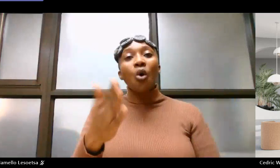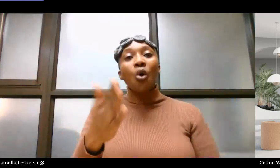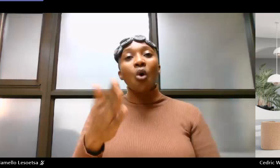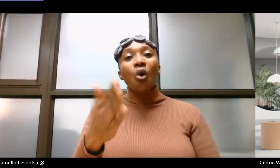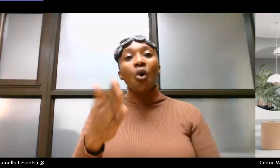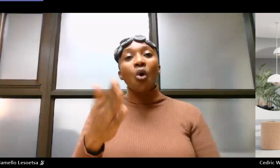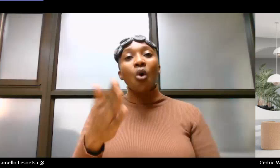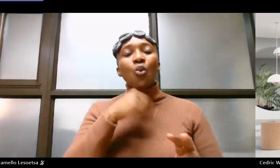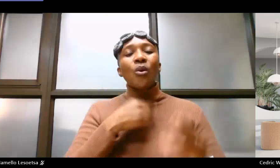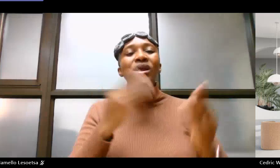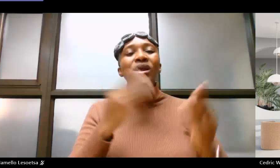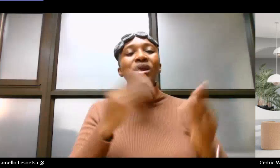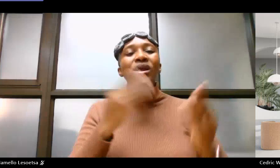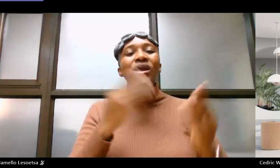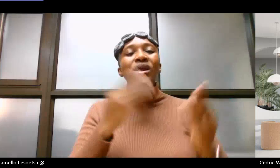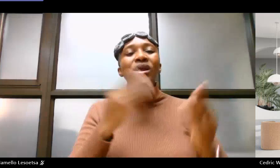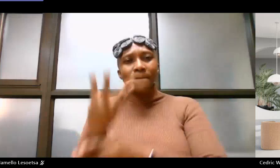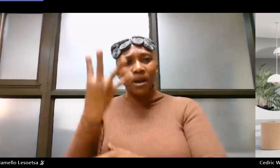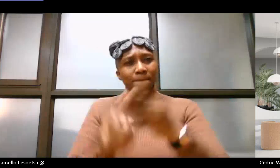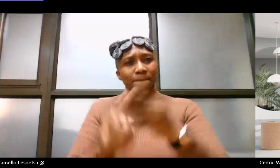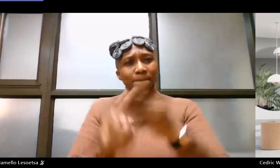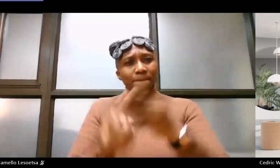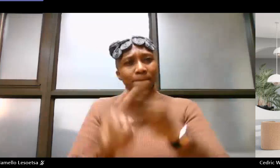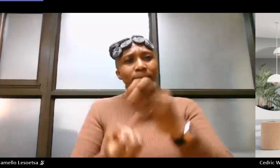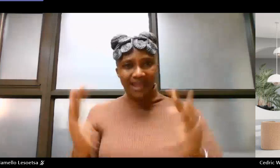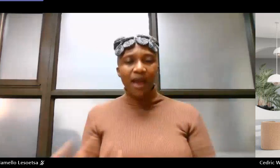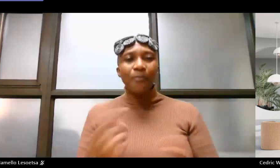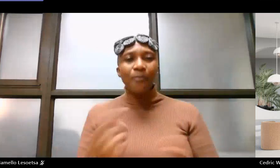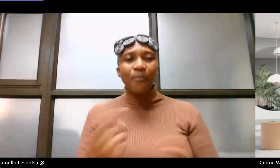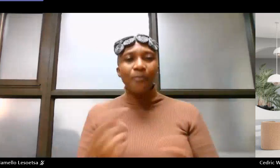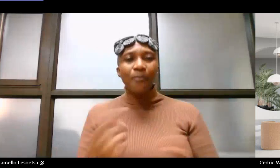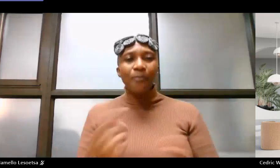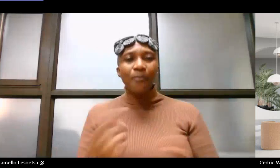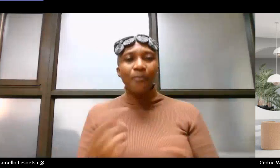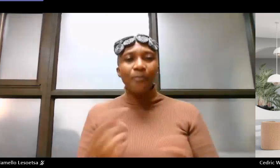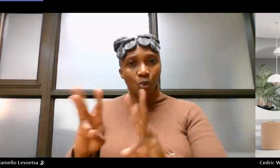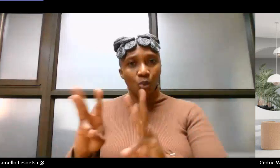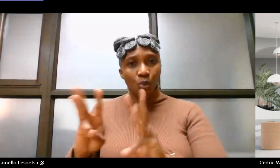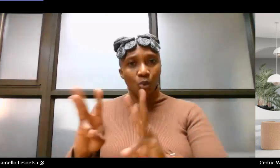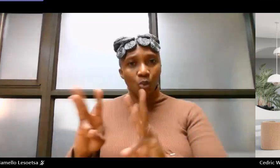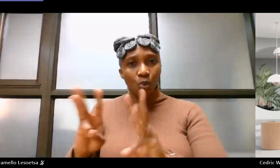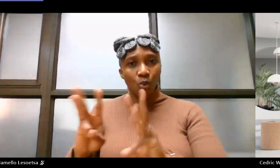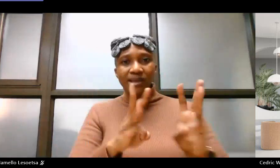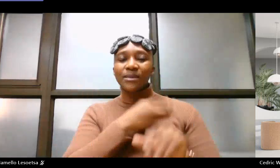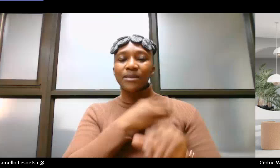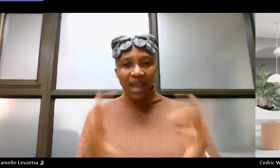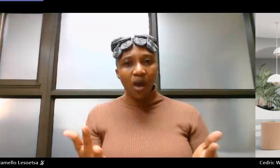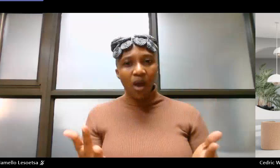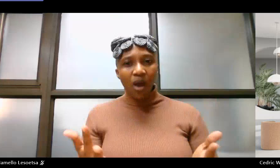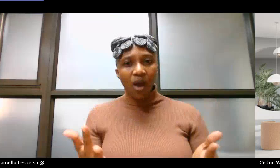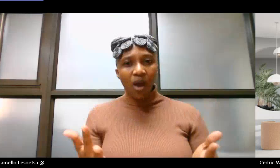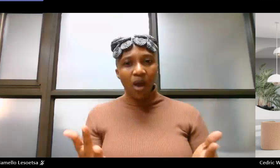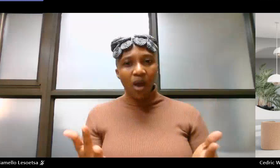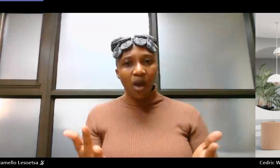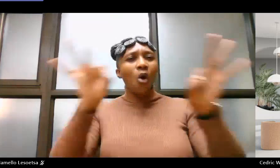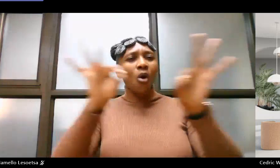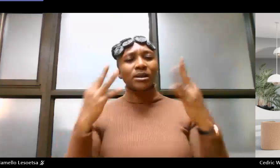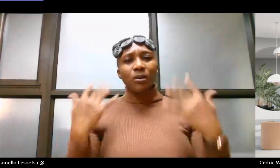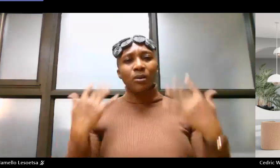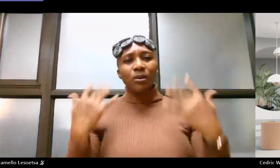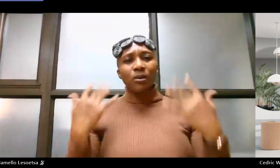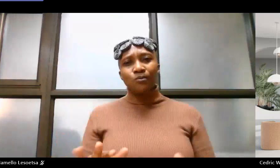help bring out these stories about African ways of views of disability. Very, very important. Part of the big challenge we